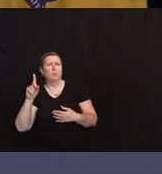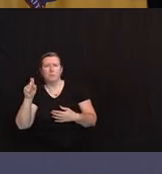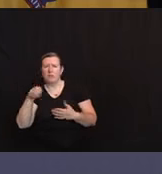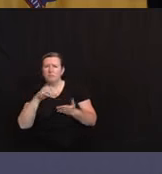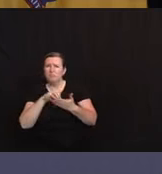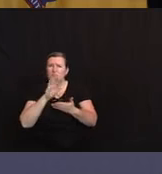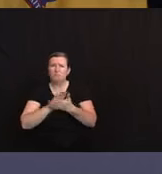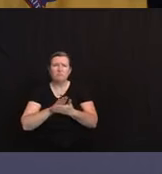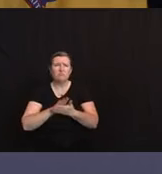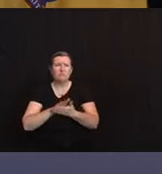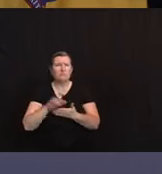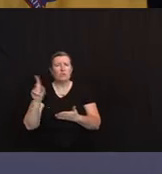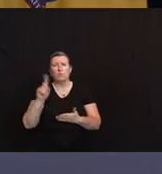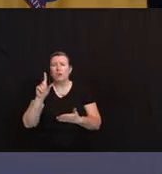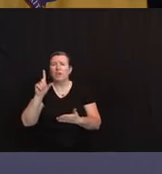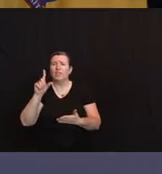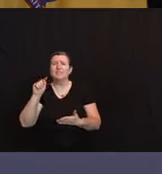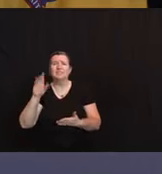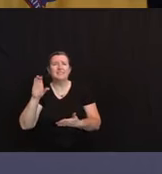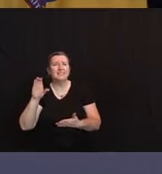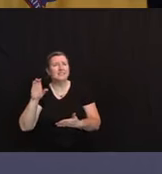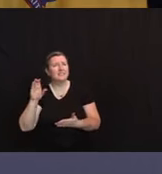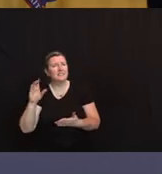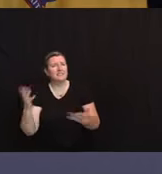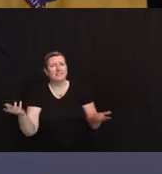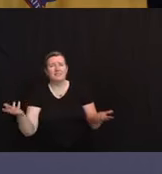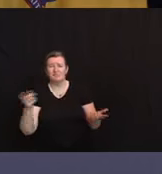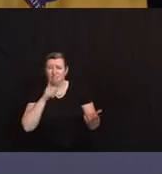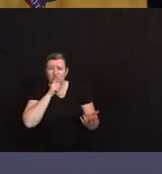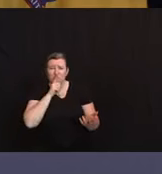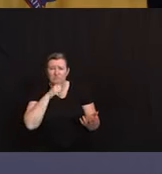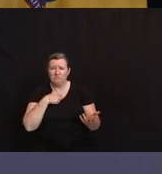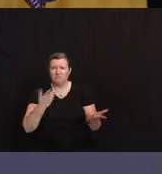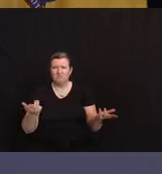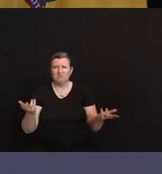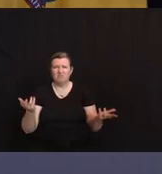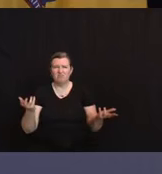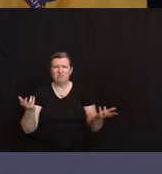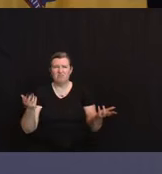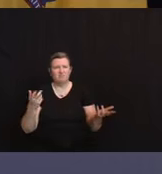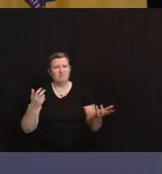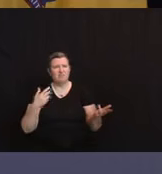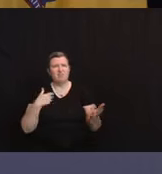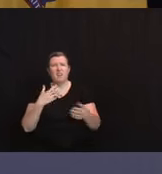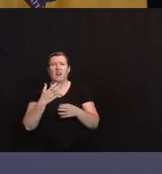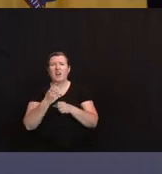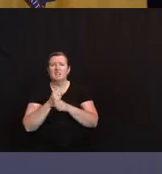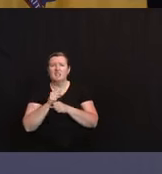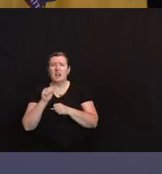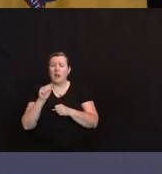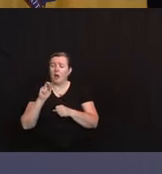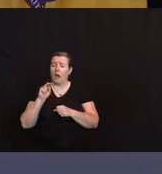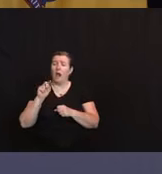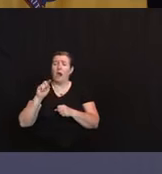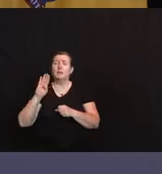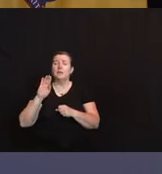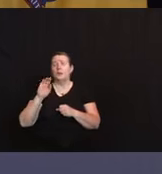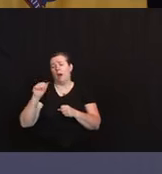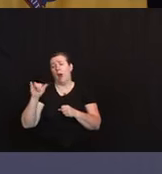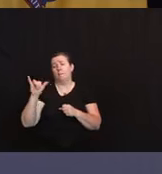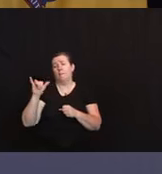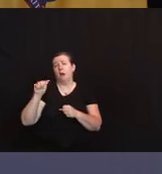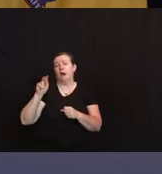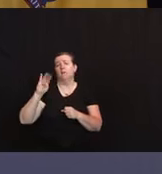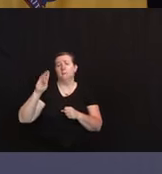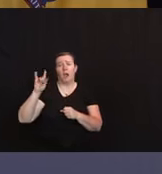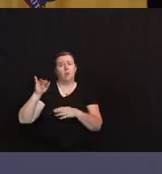are? Is the health department getting antibody results? And if so, what does that data say? And then specifically for